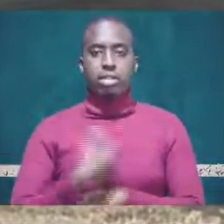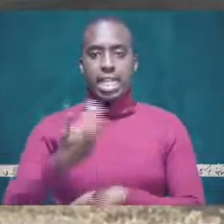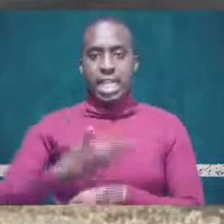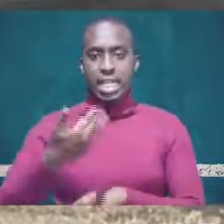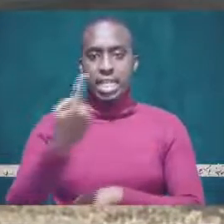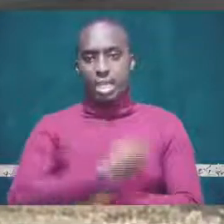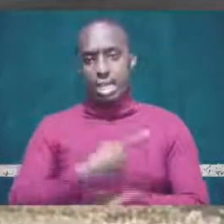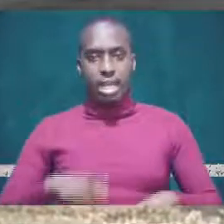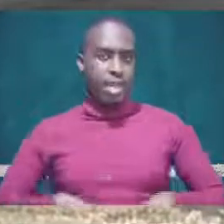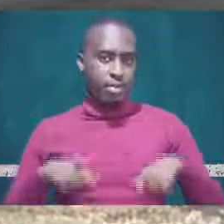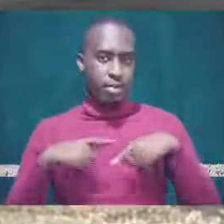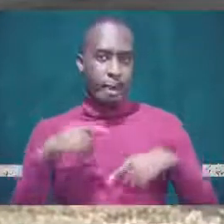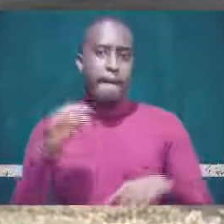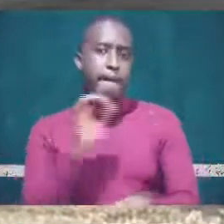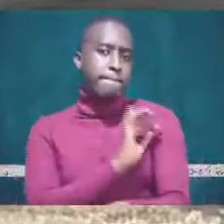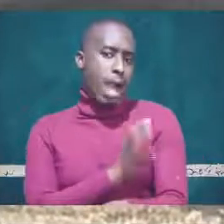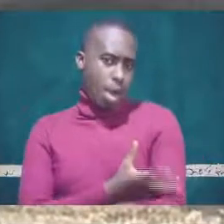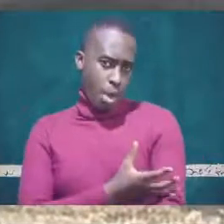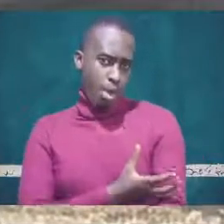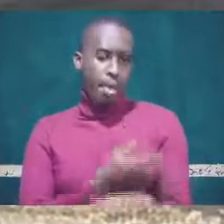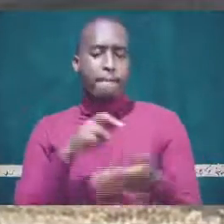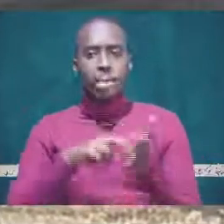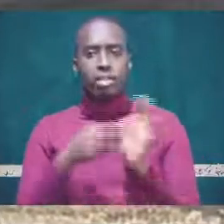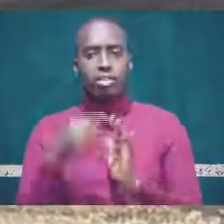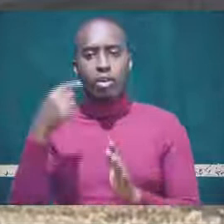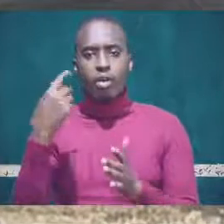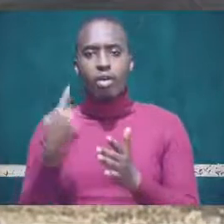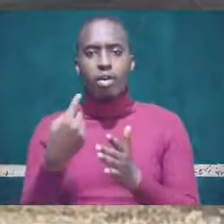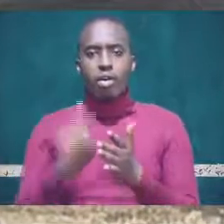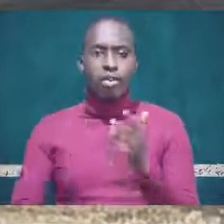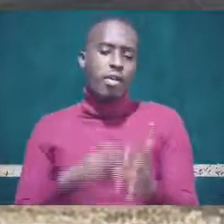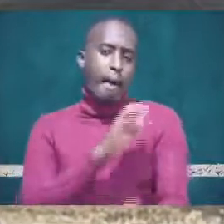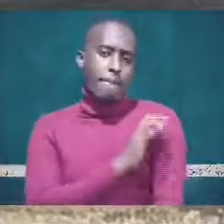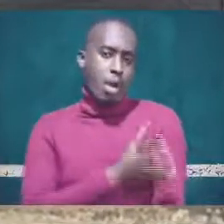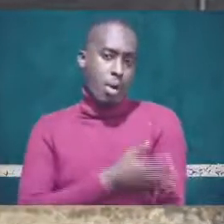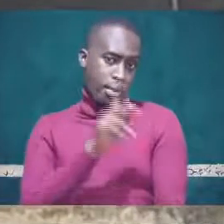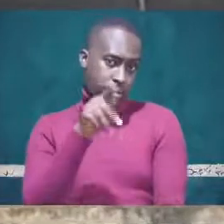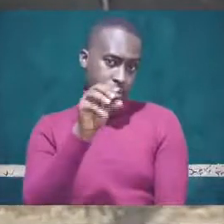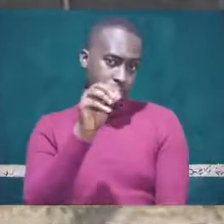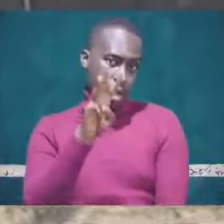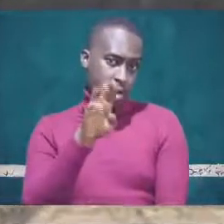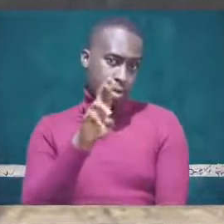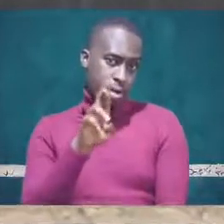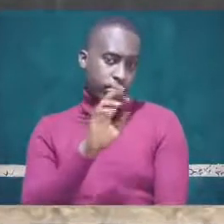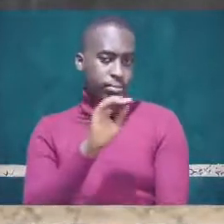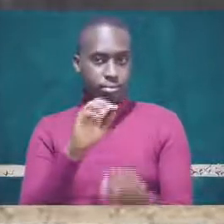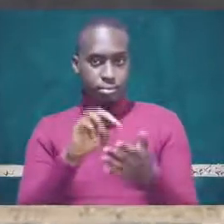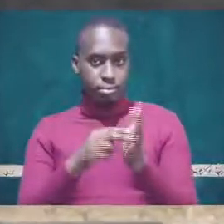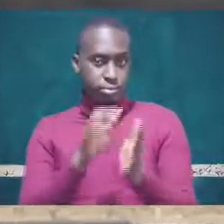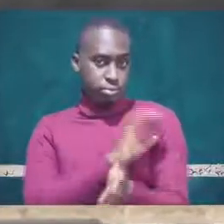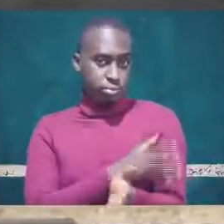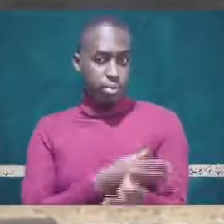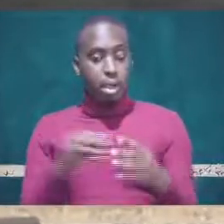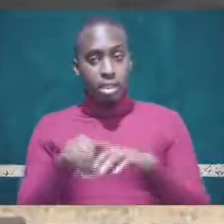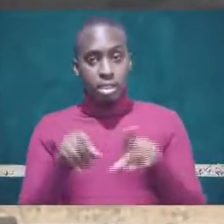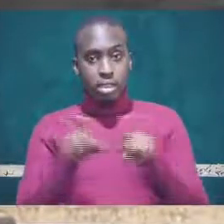lives. Power. What is the meaning of power? That is what we want to look at today. As a country in